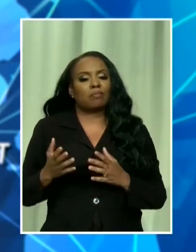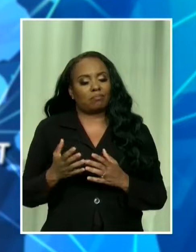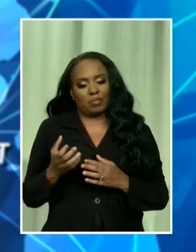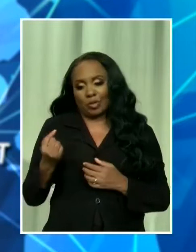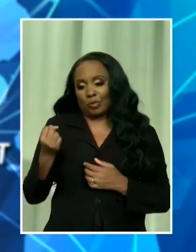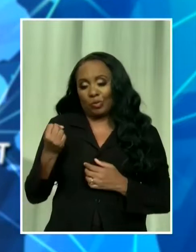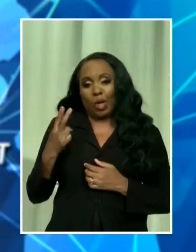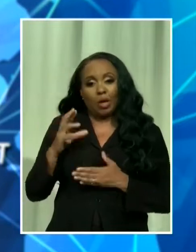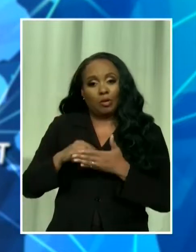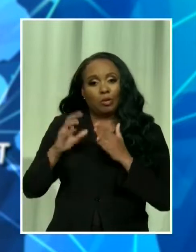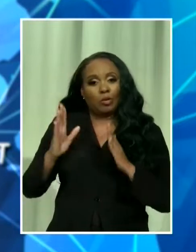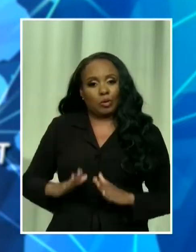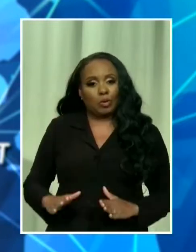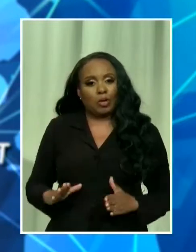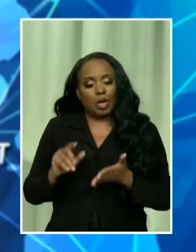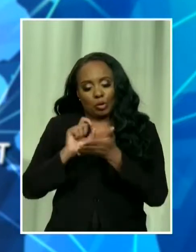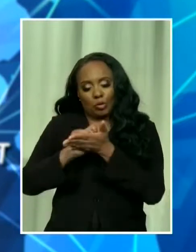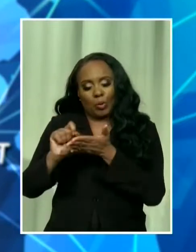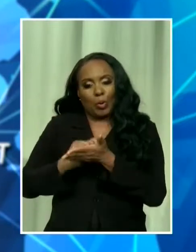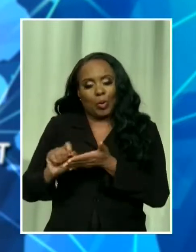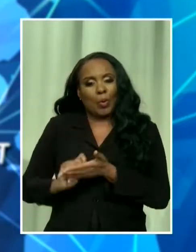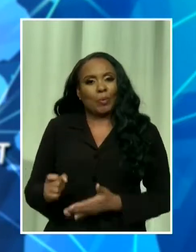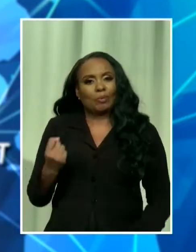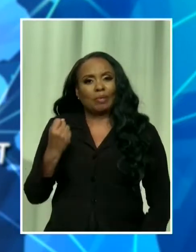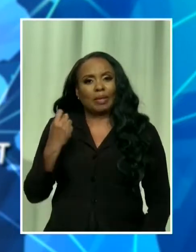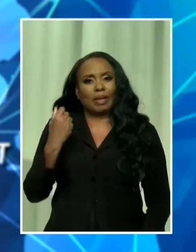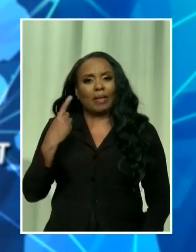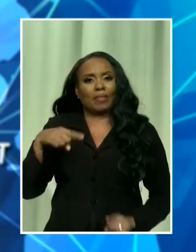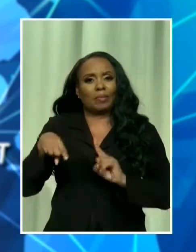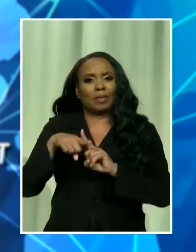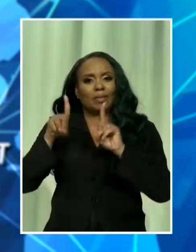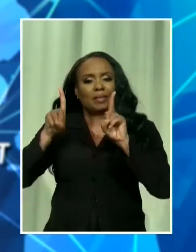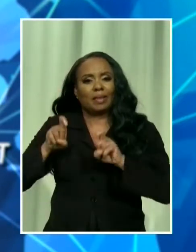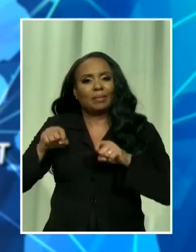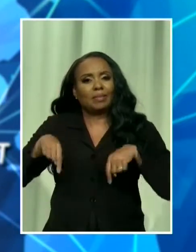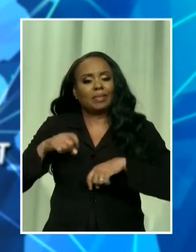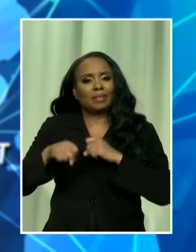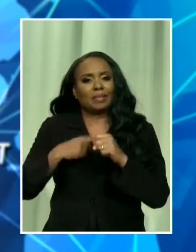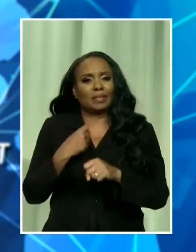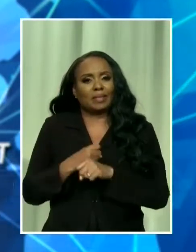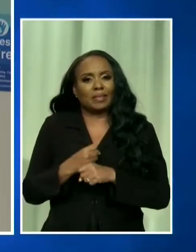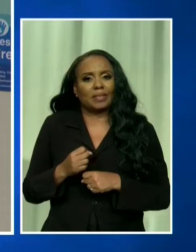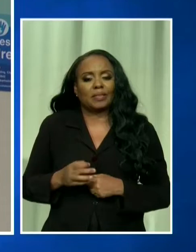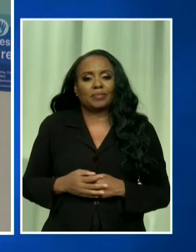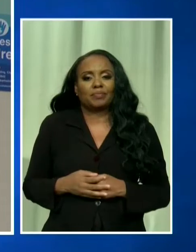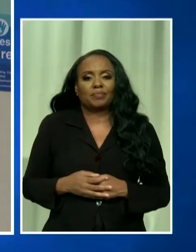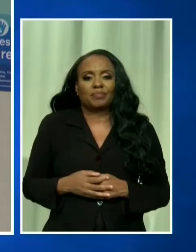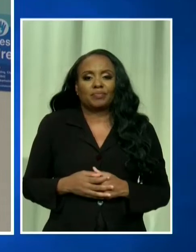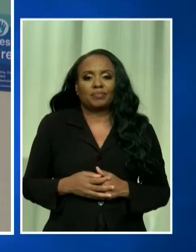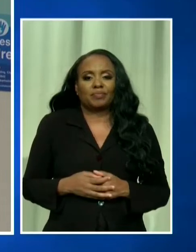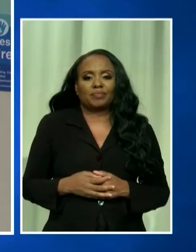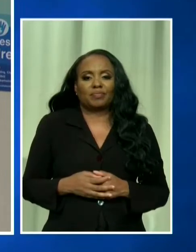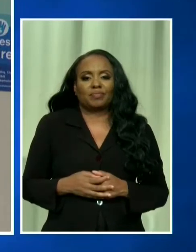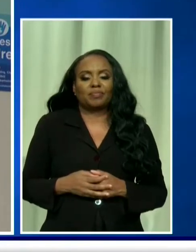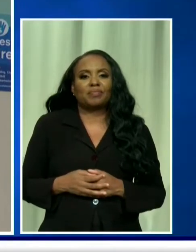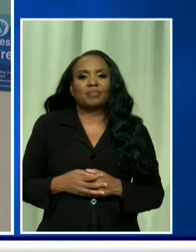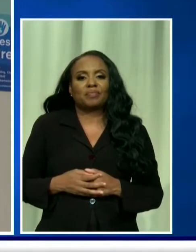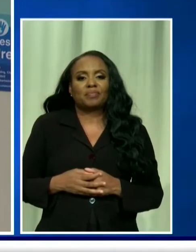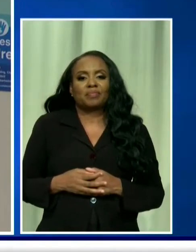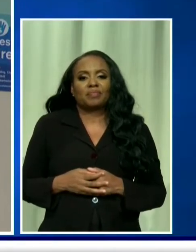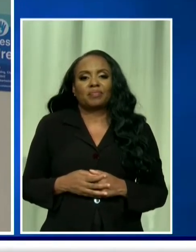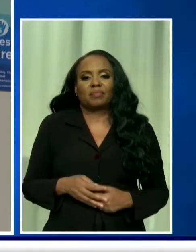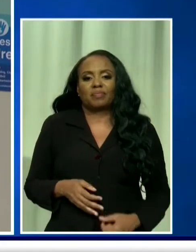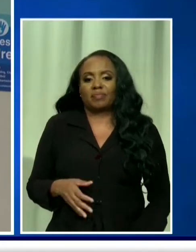who wrote the Barbados Secondary Schools entrance examination this year. A heart-rending account by